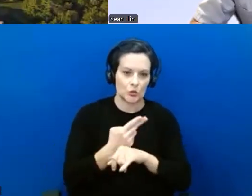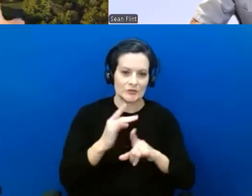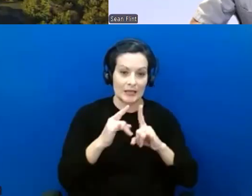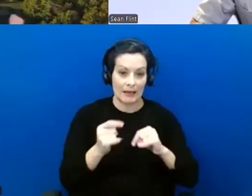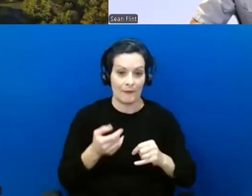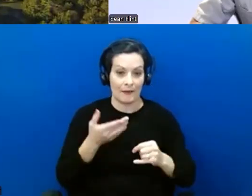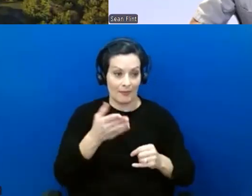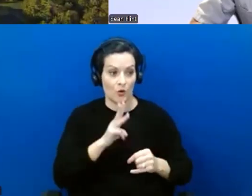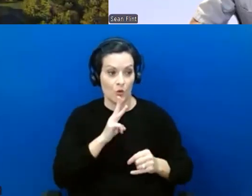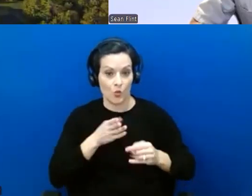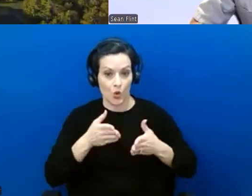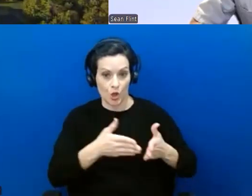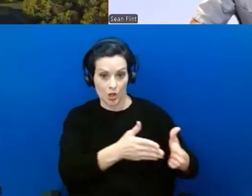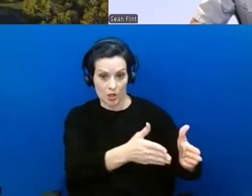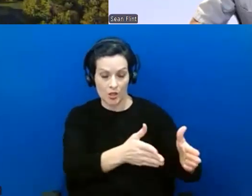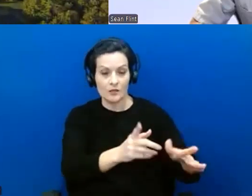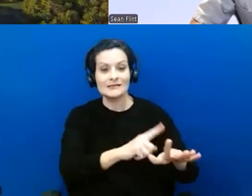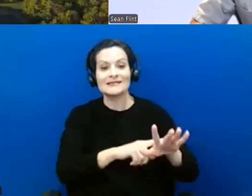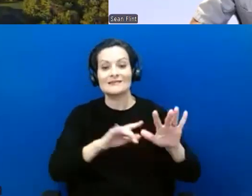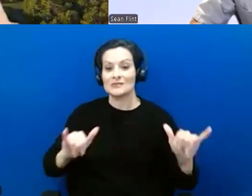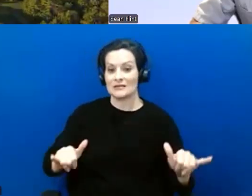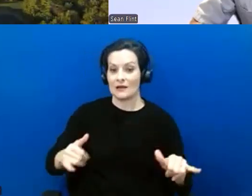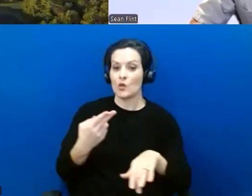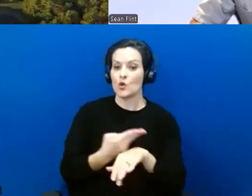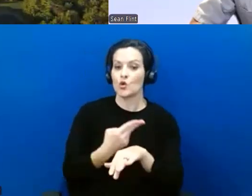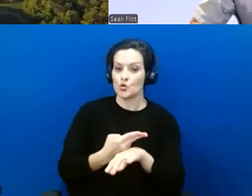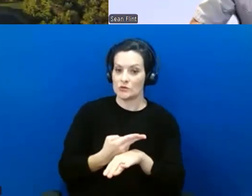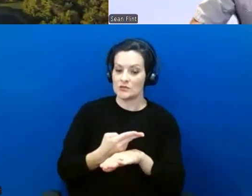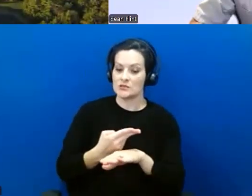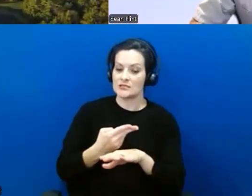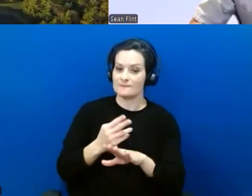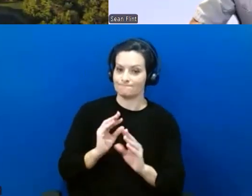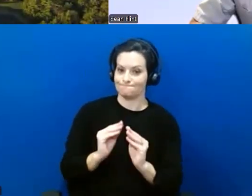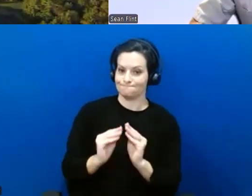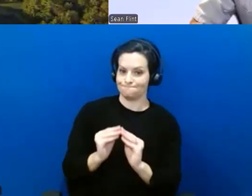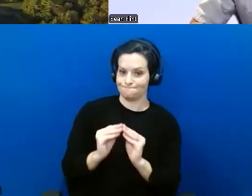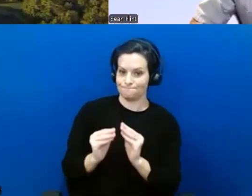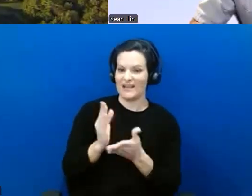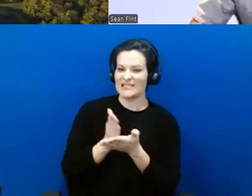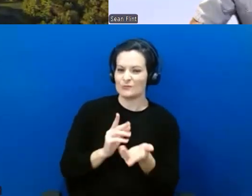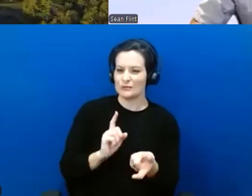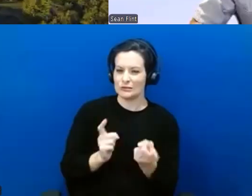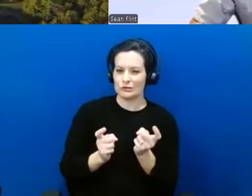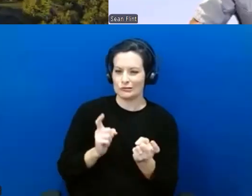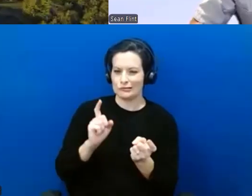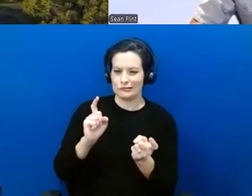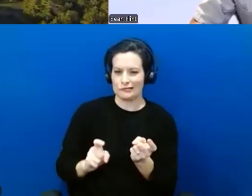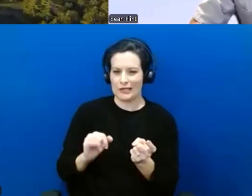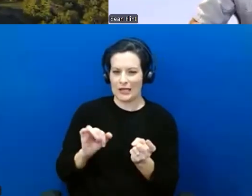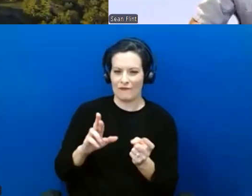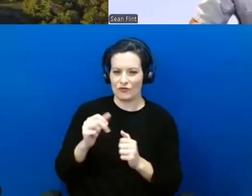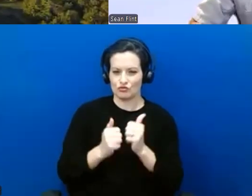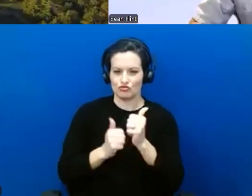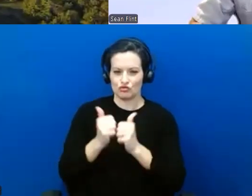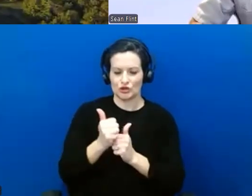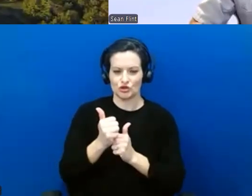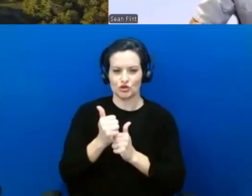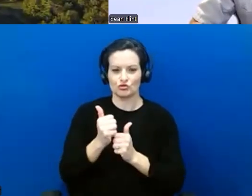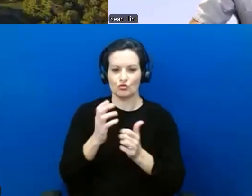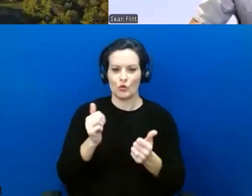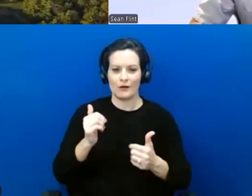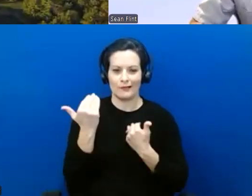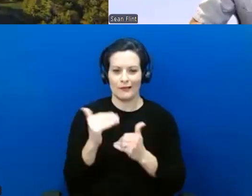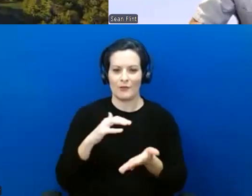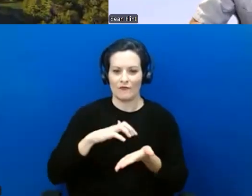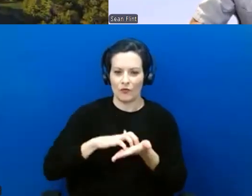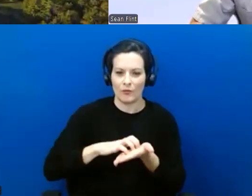side while maintaining those uses. There were some changes that needed to be made so that the infrastructure was less vulnerable to